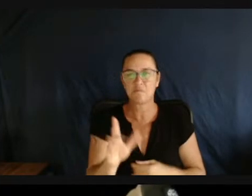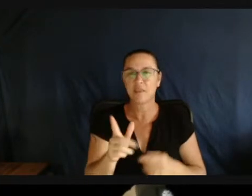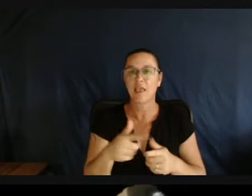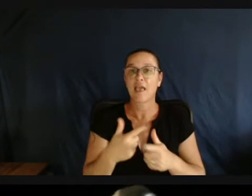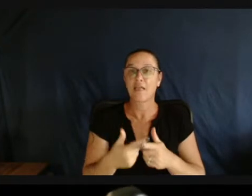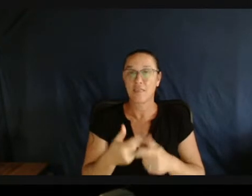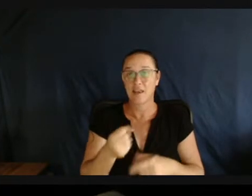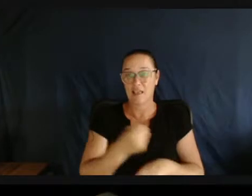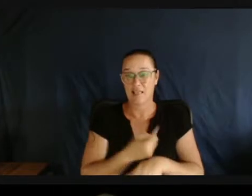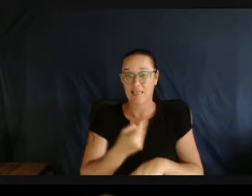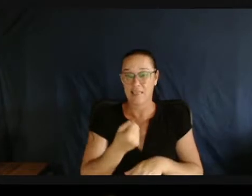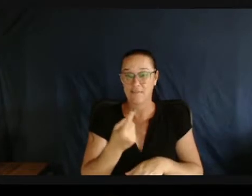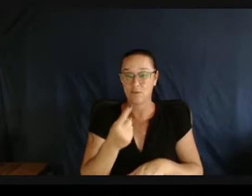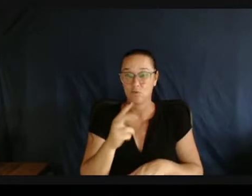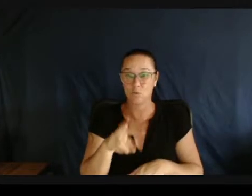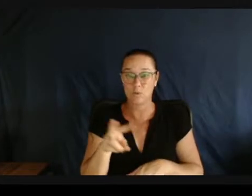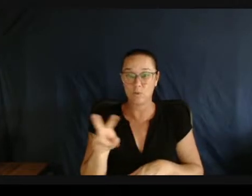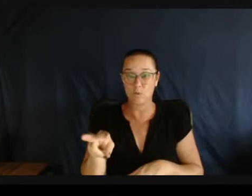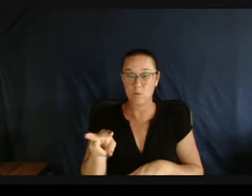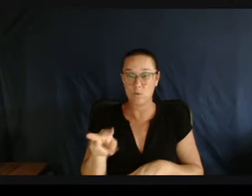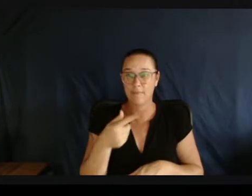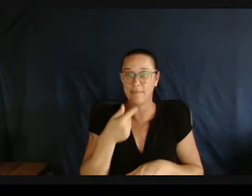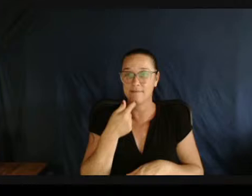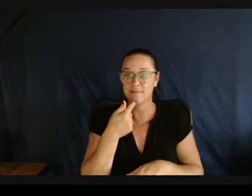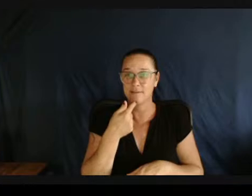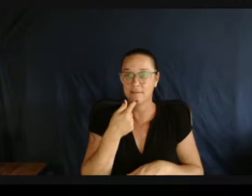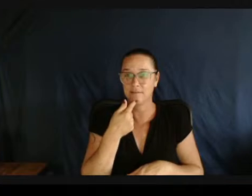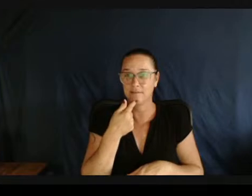afterwards, 11:22 a.m., they note the